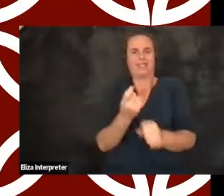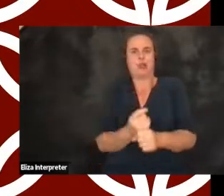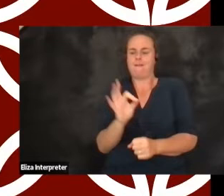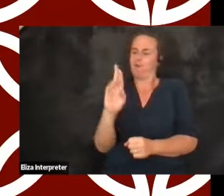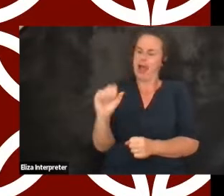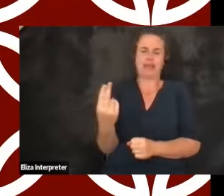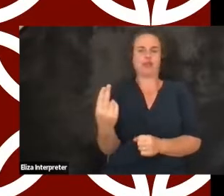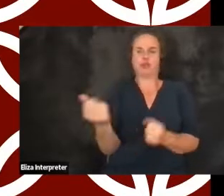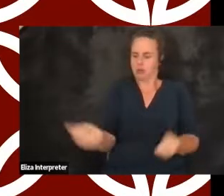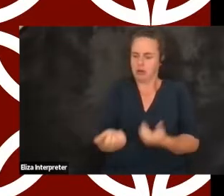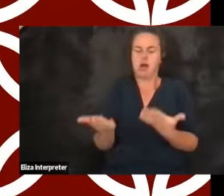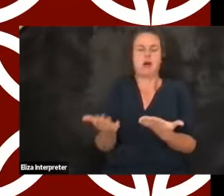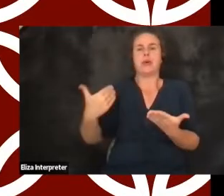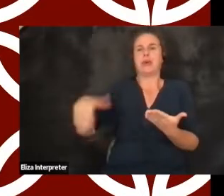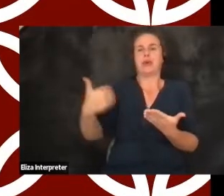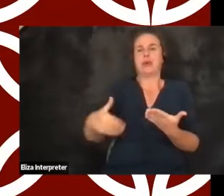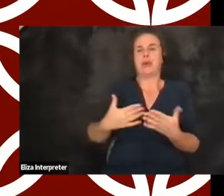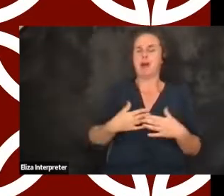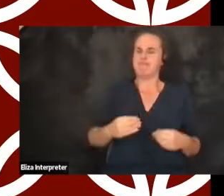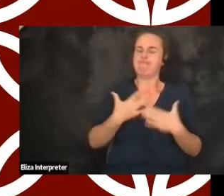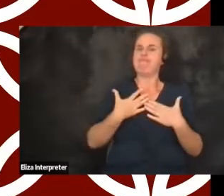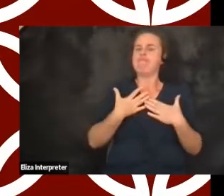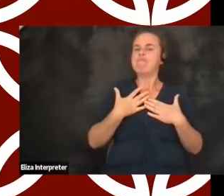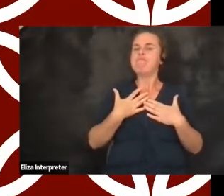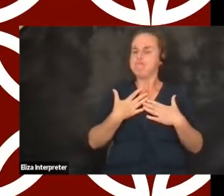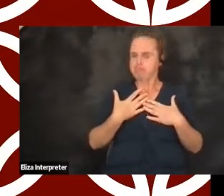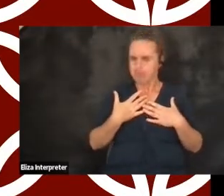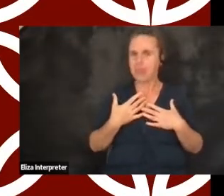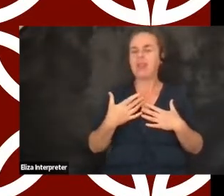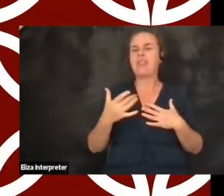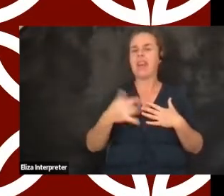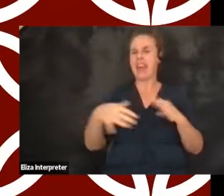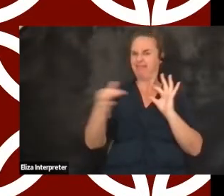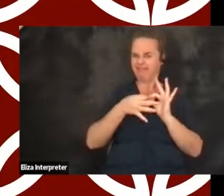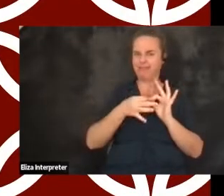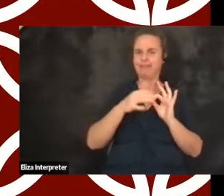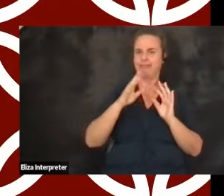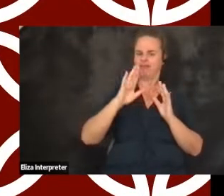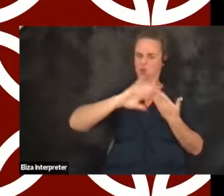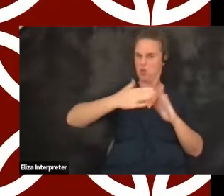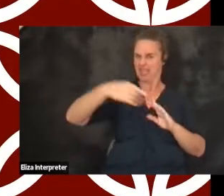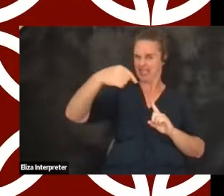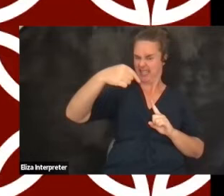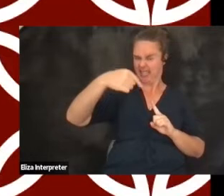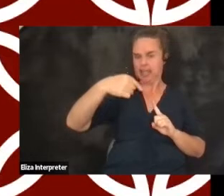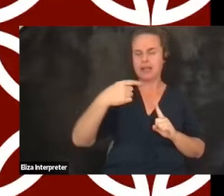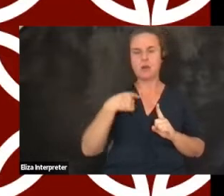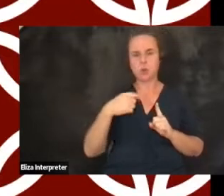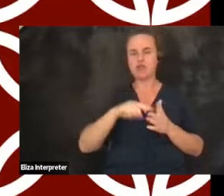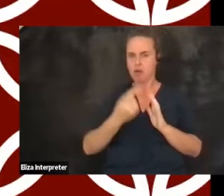of those things together and separately get us to a place of understanding